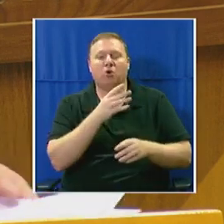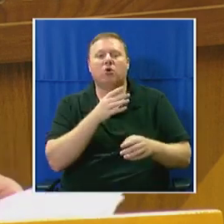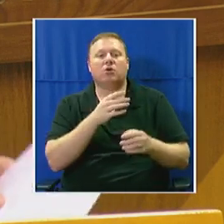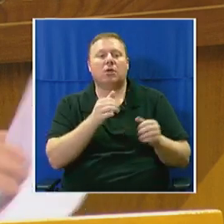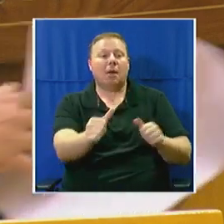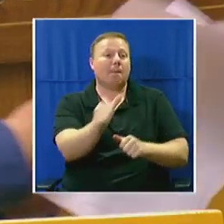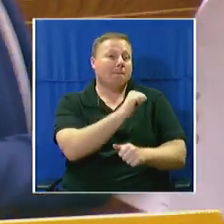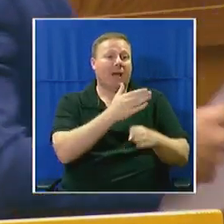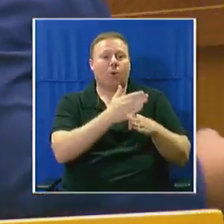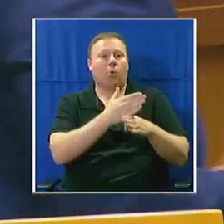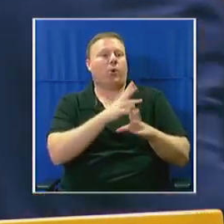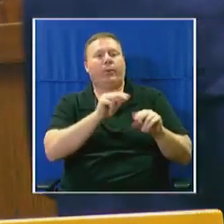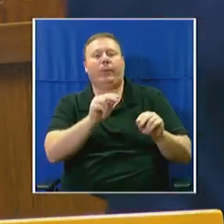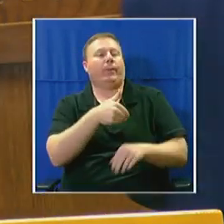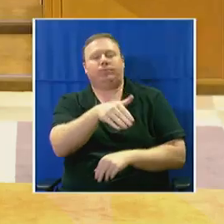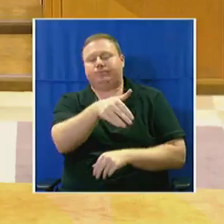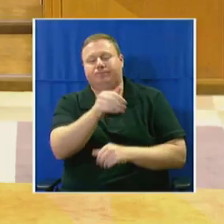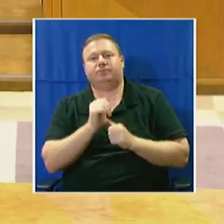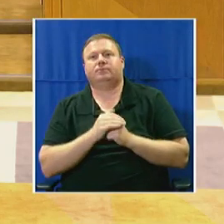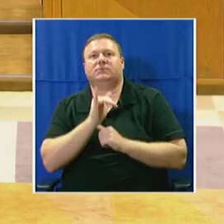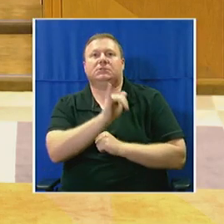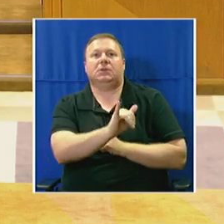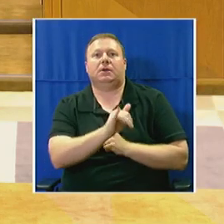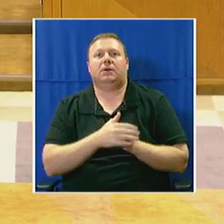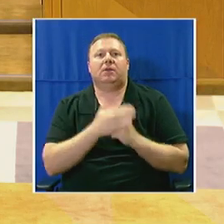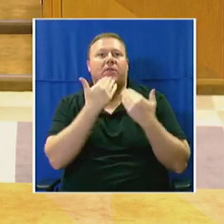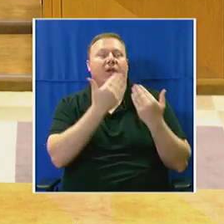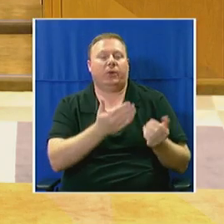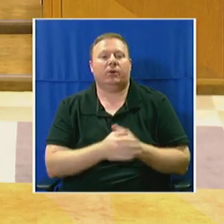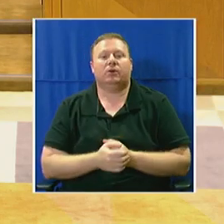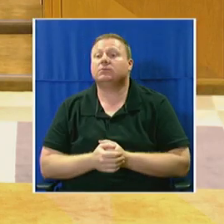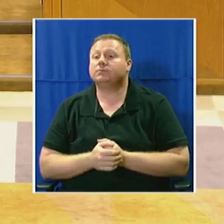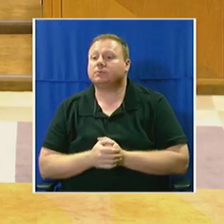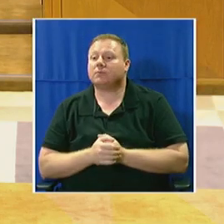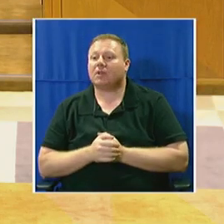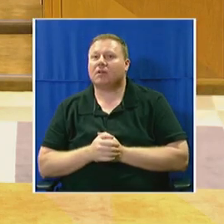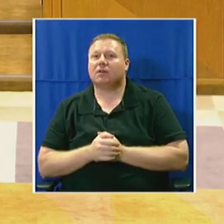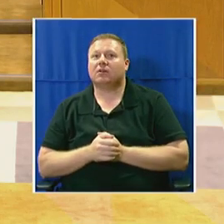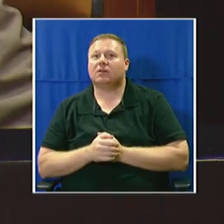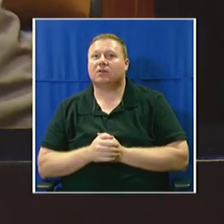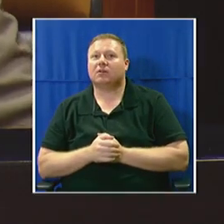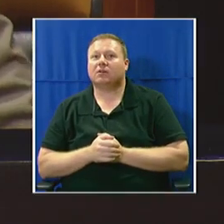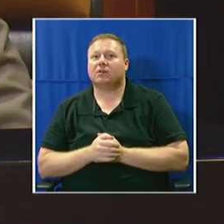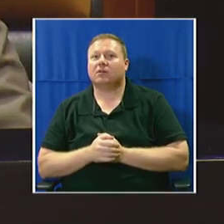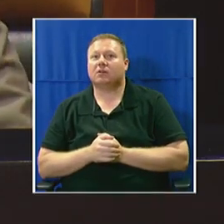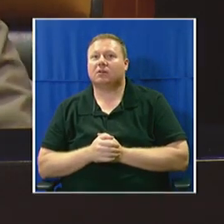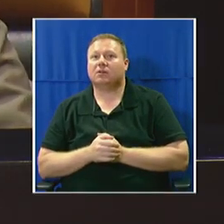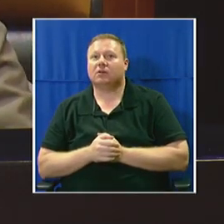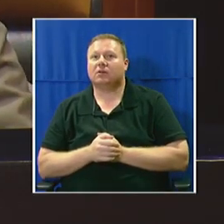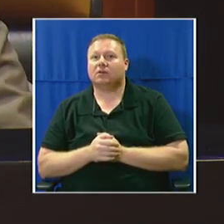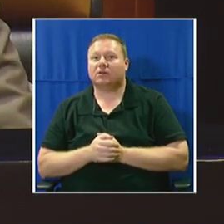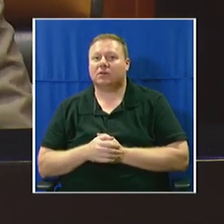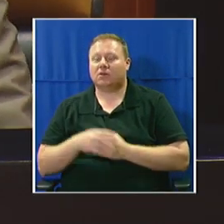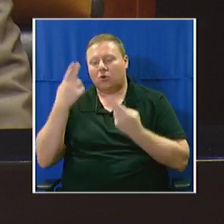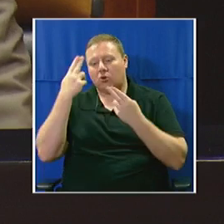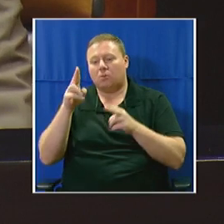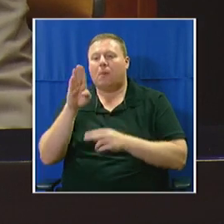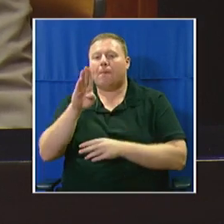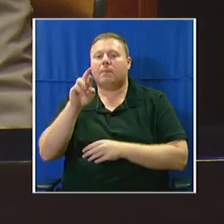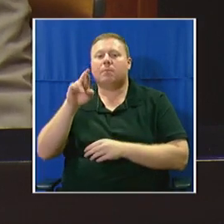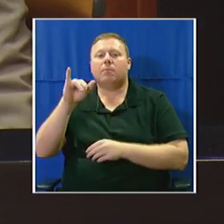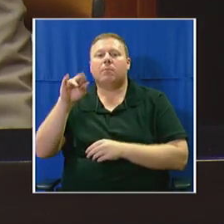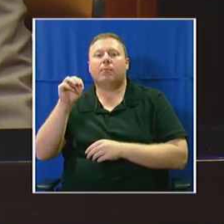satisfied that none of the arguments raised to Parliament Warren's restoration to office this house should not restore either of Miss